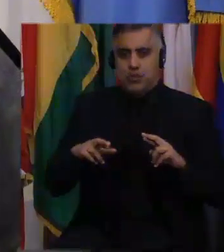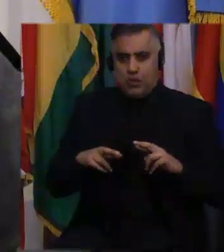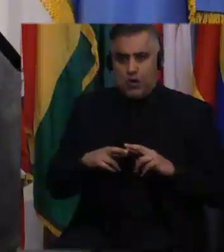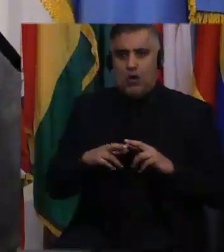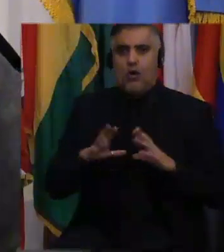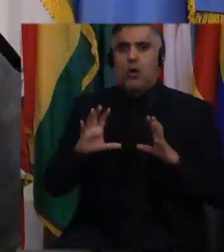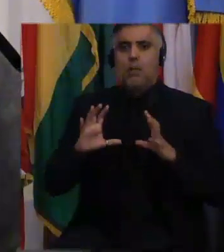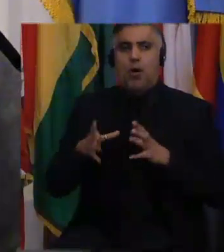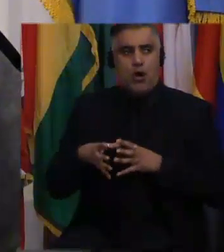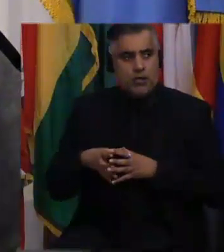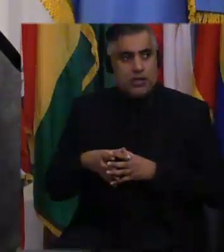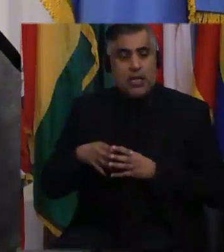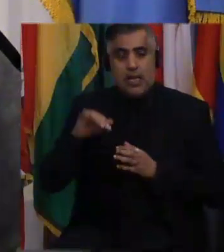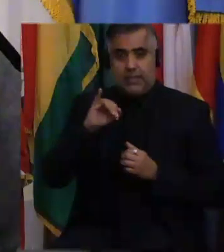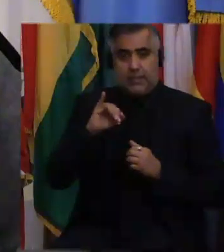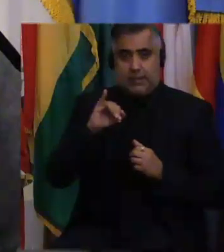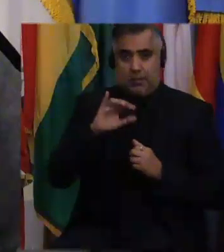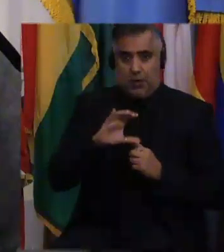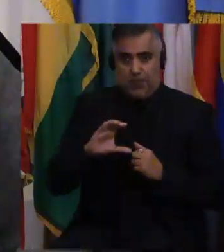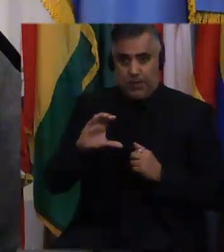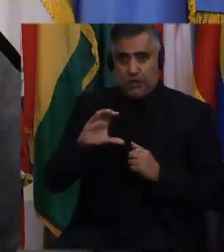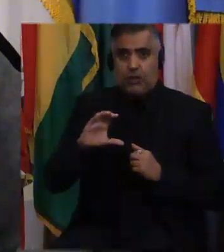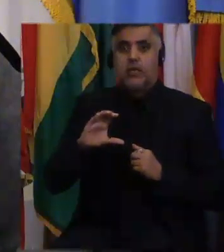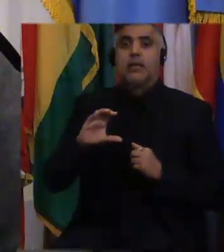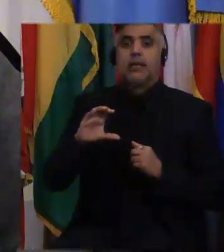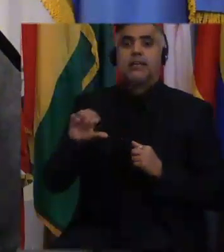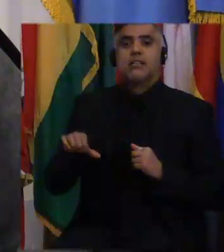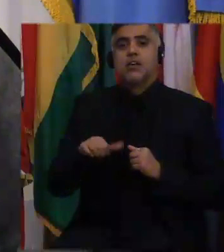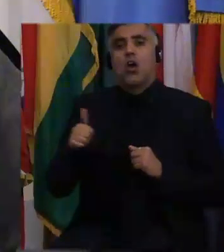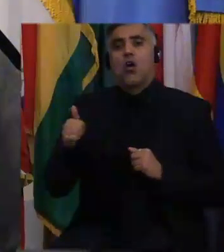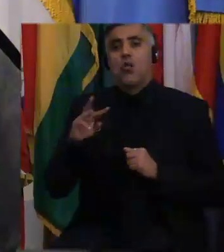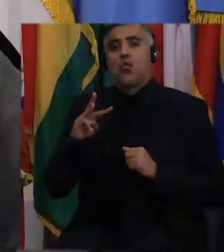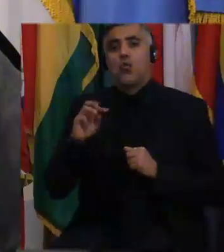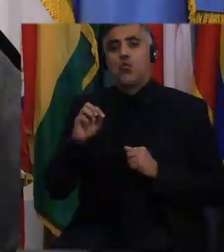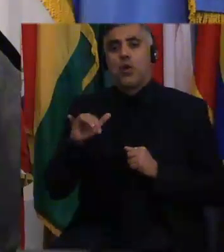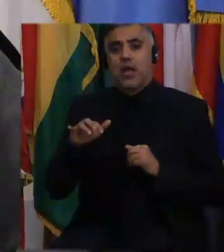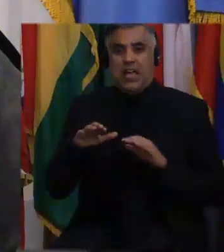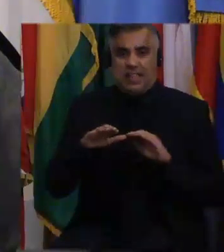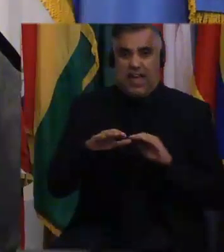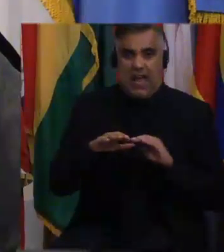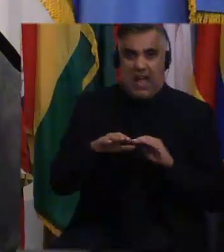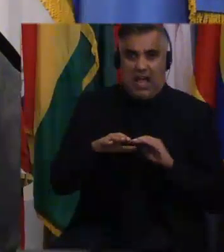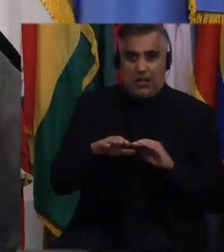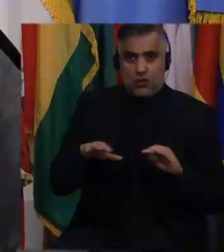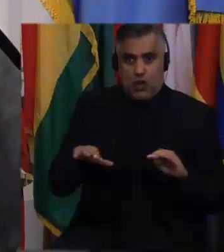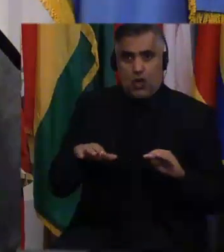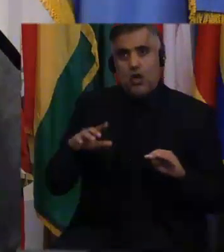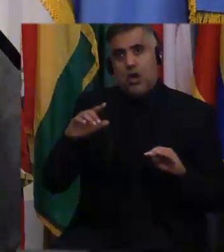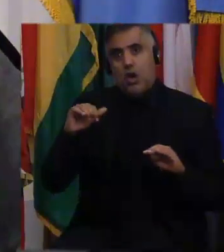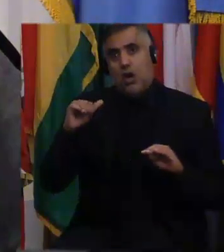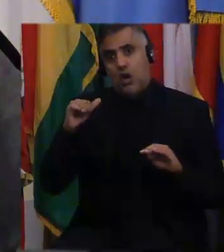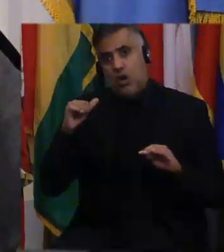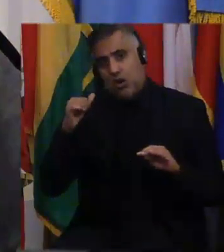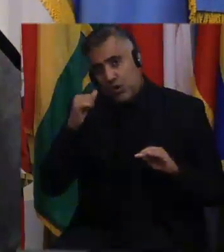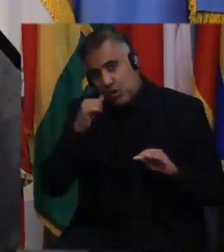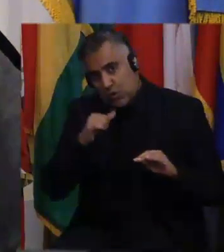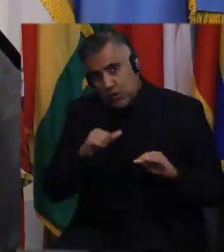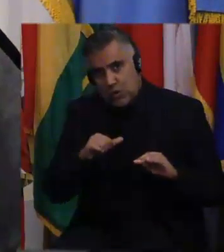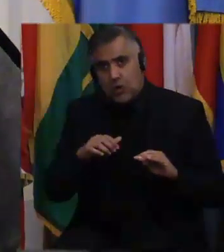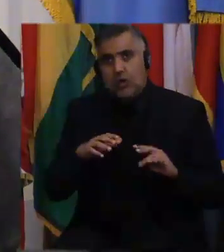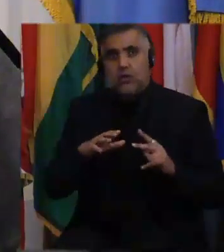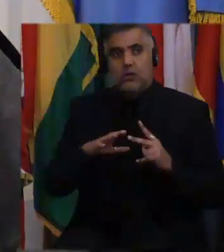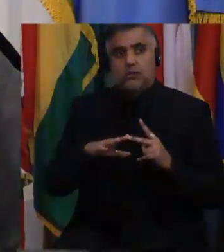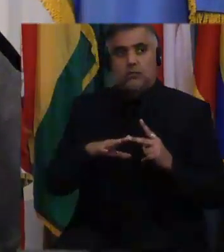bodies. And Istanbul Convention is in another way a child, a growth of